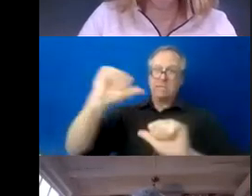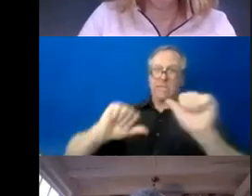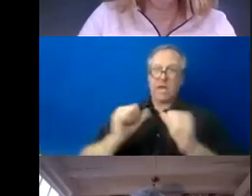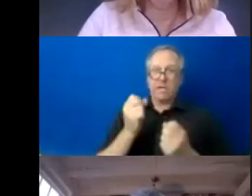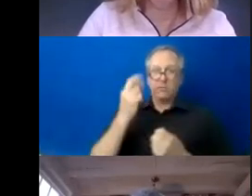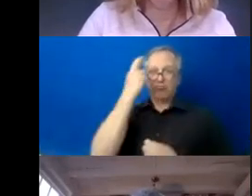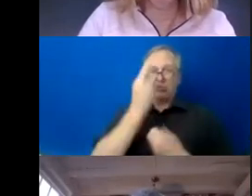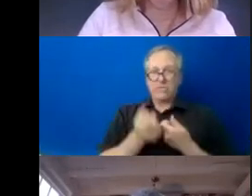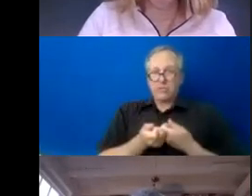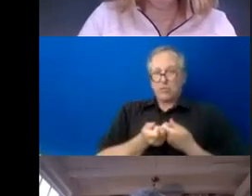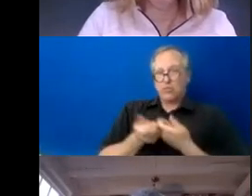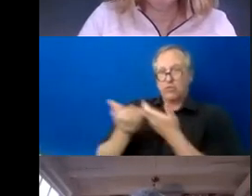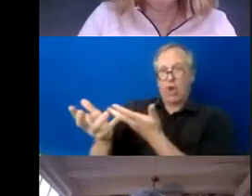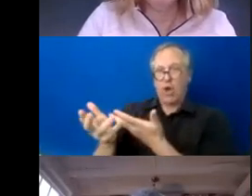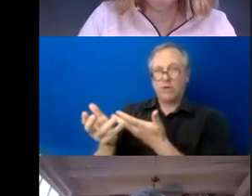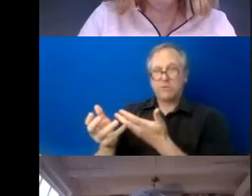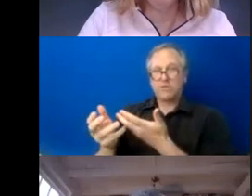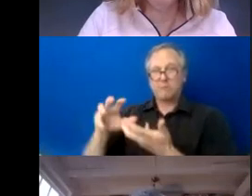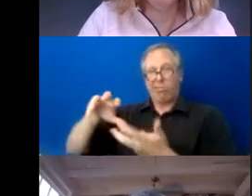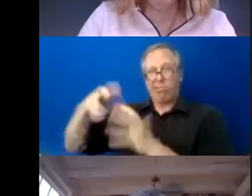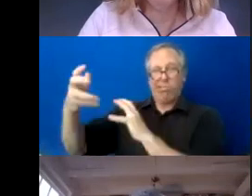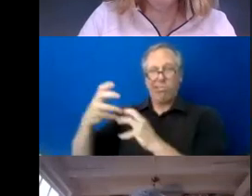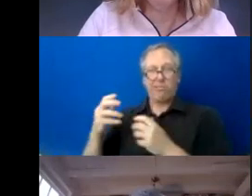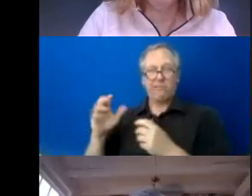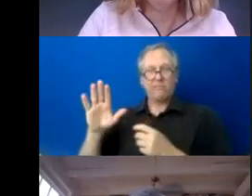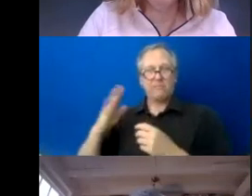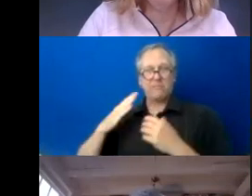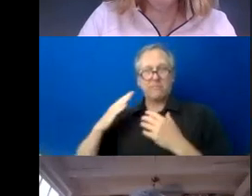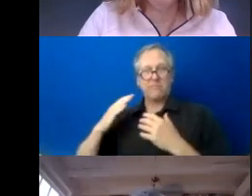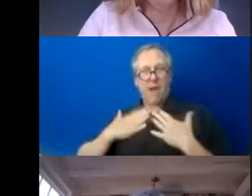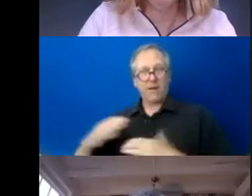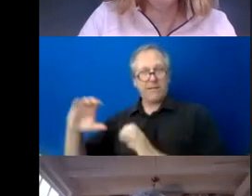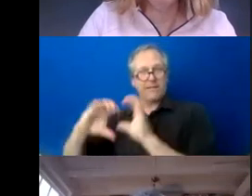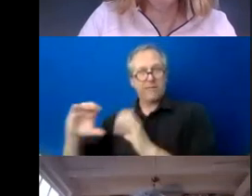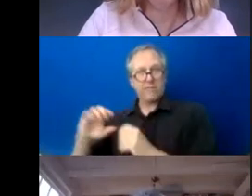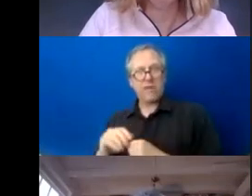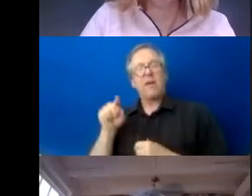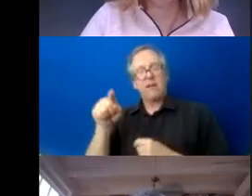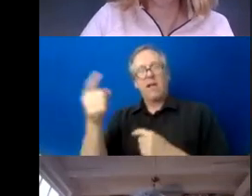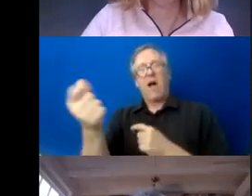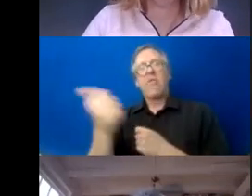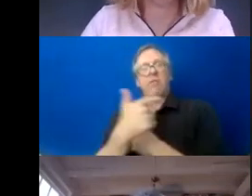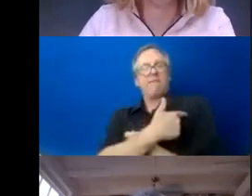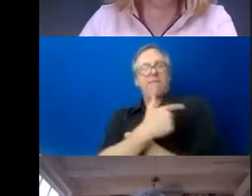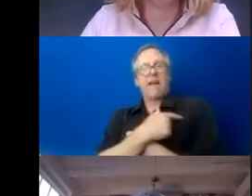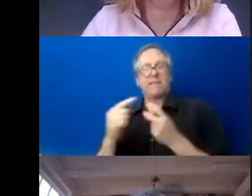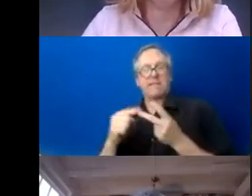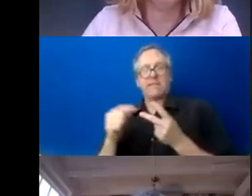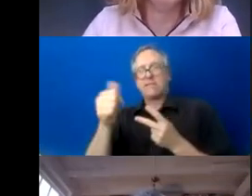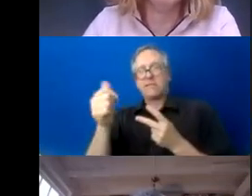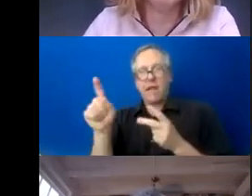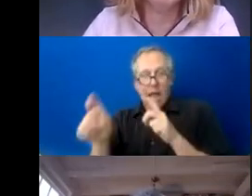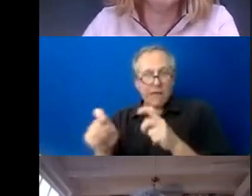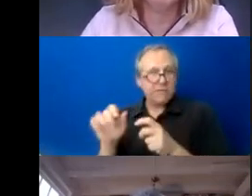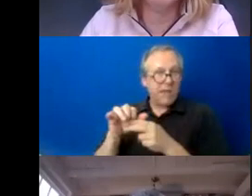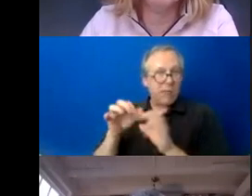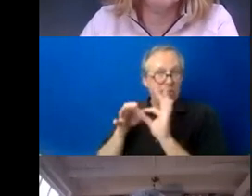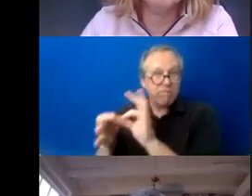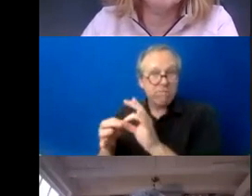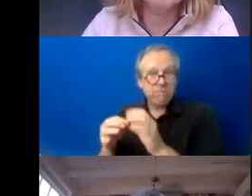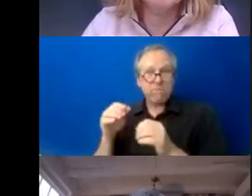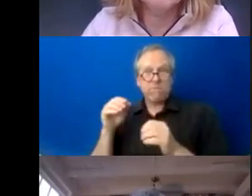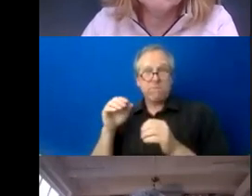problem with puberty or hormones or fertility, and that this question has been asked before about other vaccines that are given to this age group, and we haven't seen